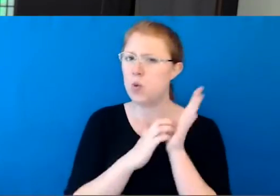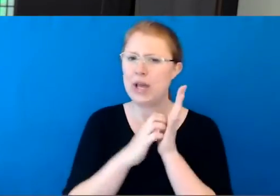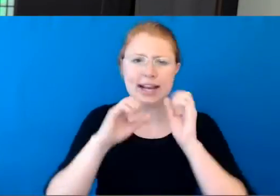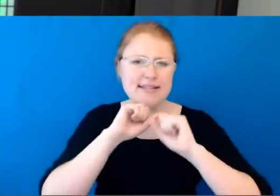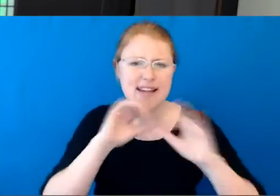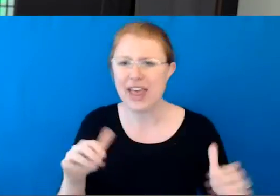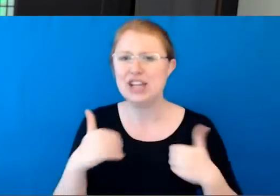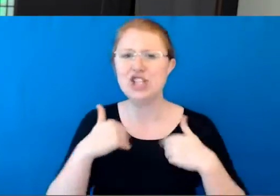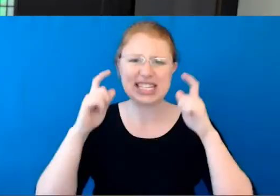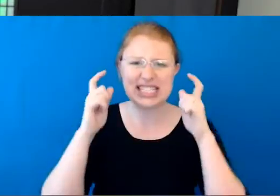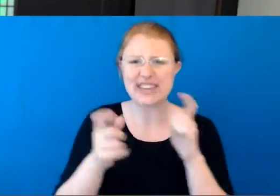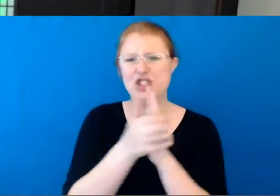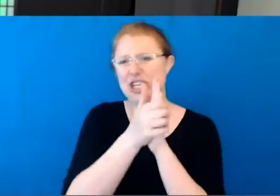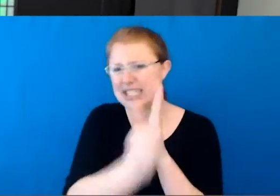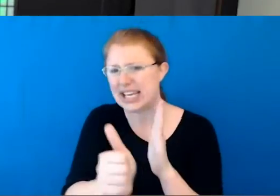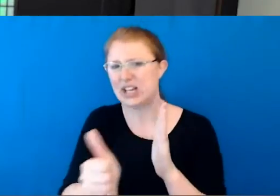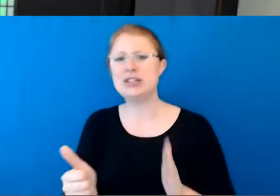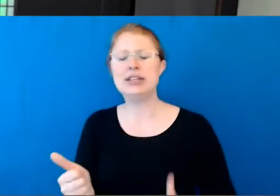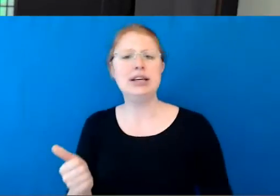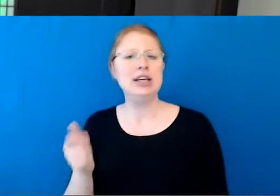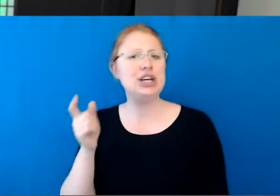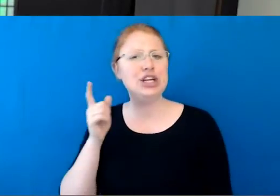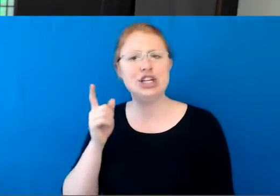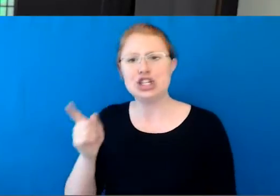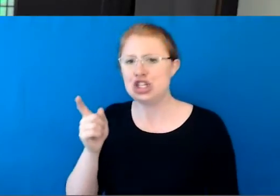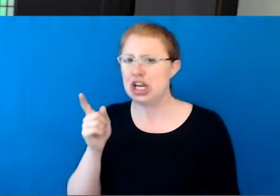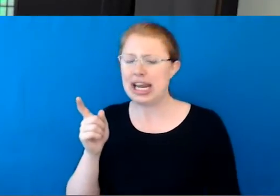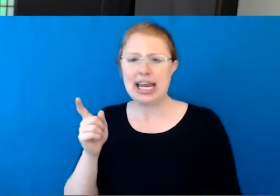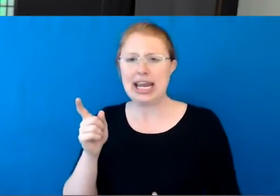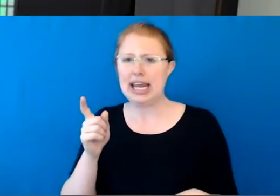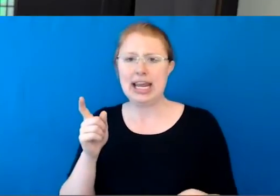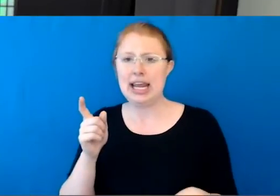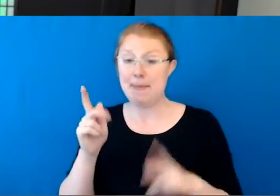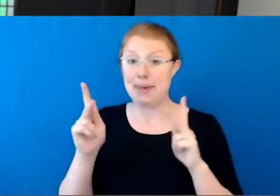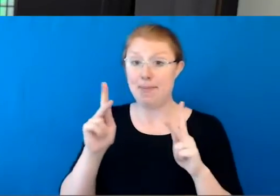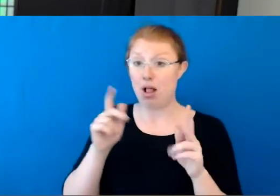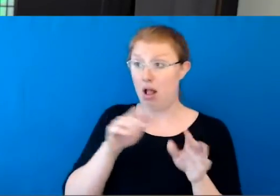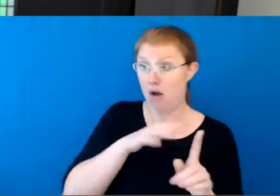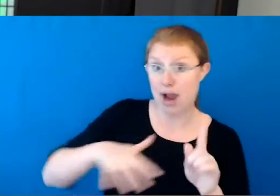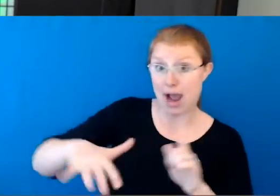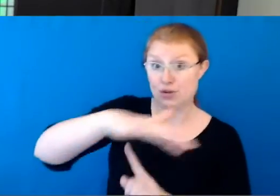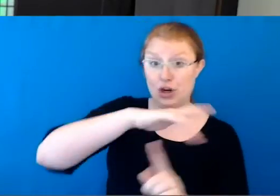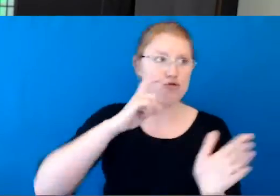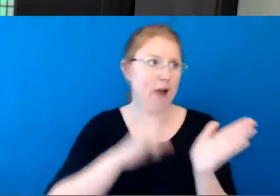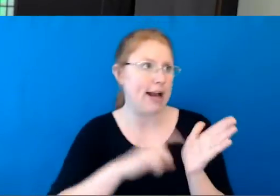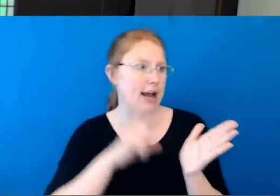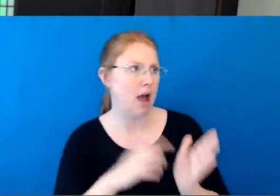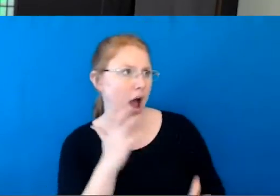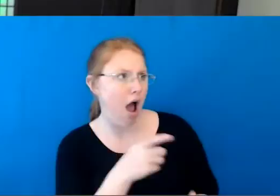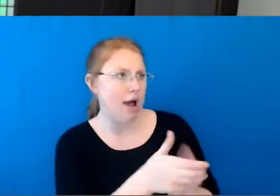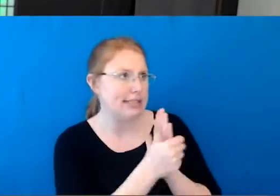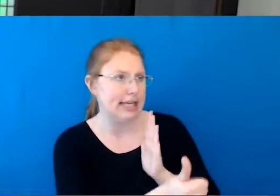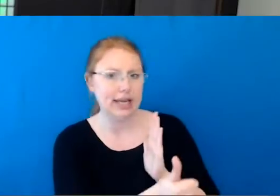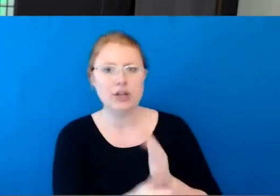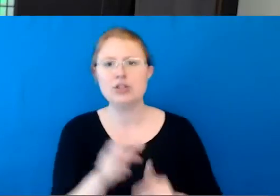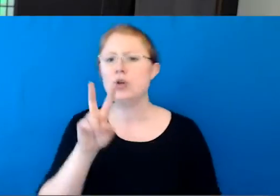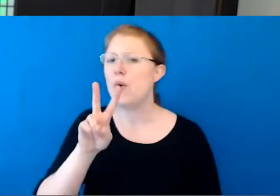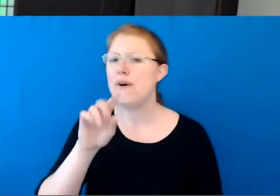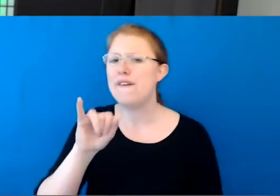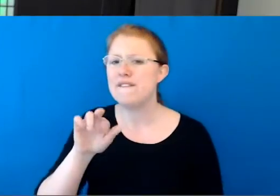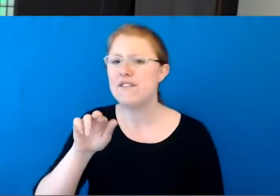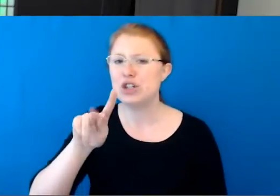that are recognized from the people around her. So virtue isn't a weak thing. Virtue is a